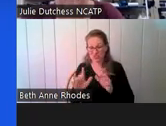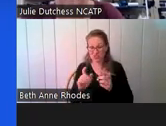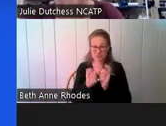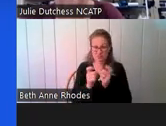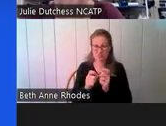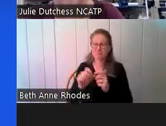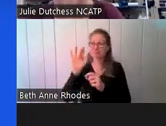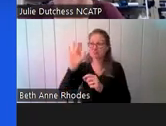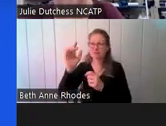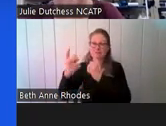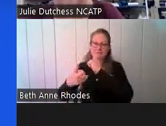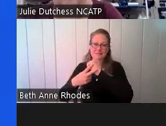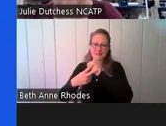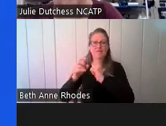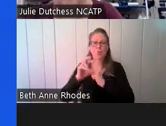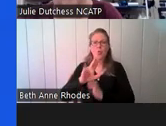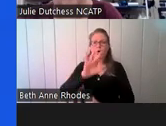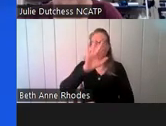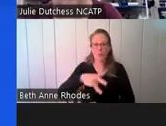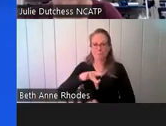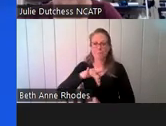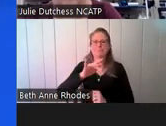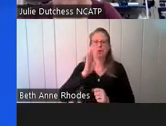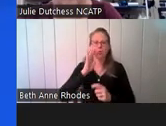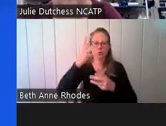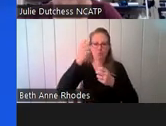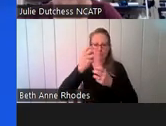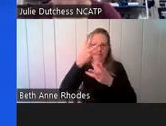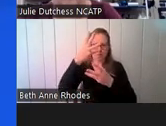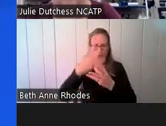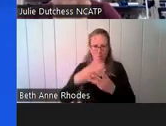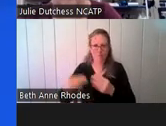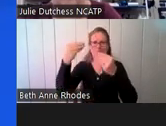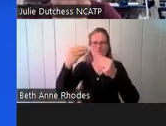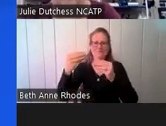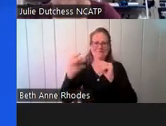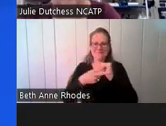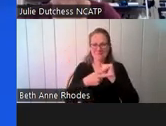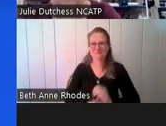Once you're done editing, tap the Save button or simply pull the task down.